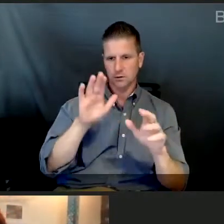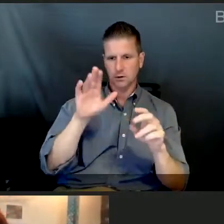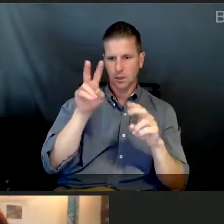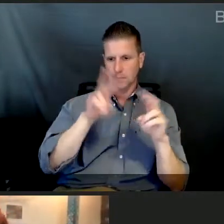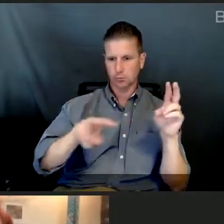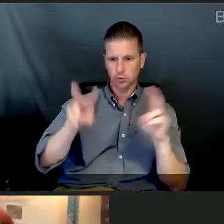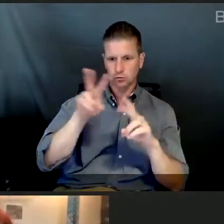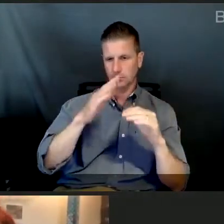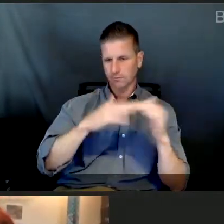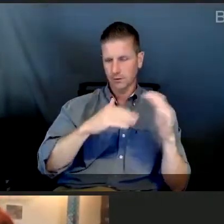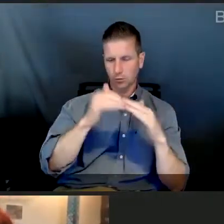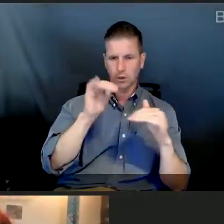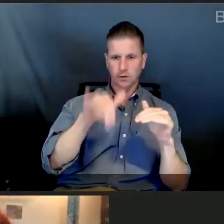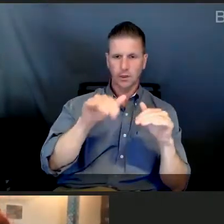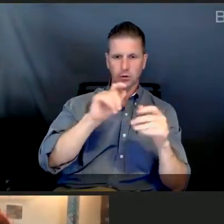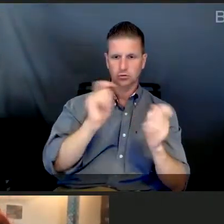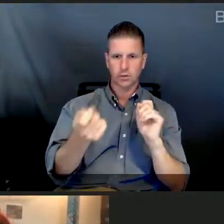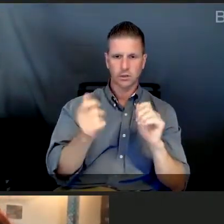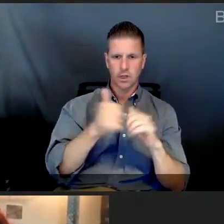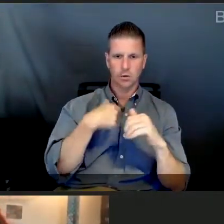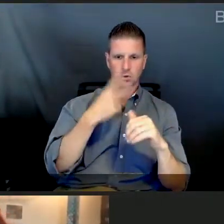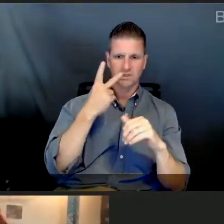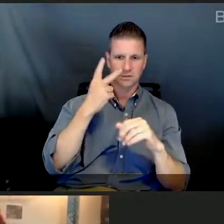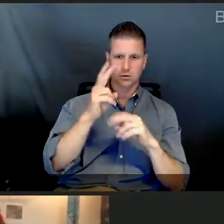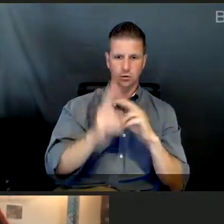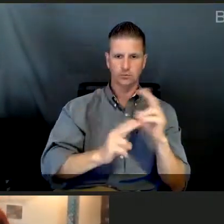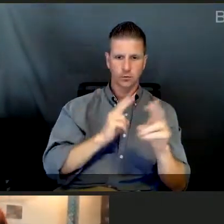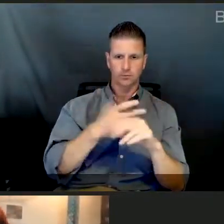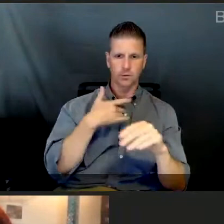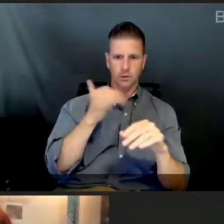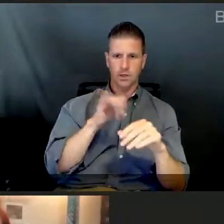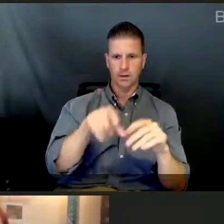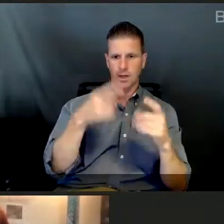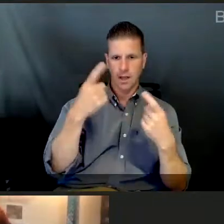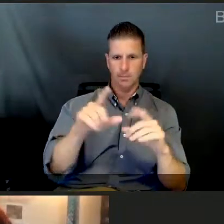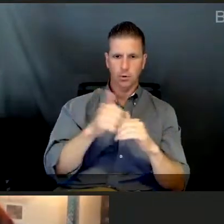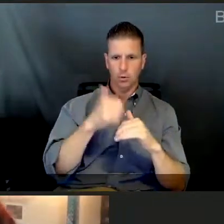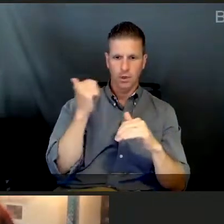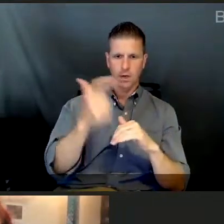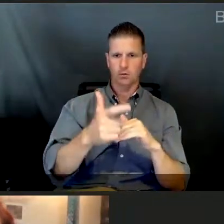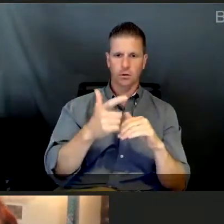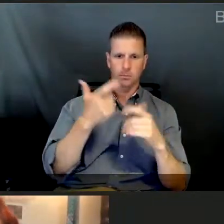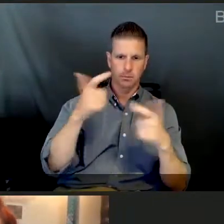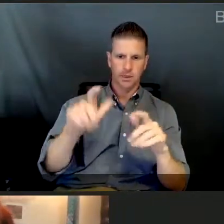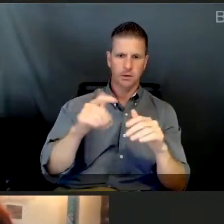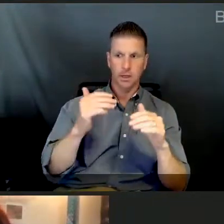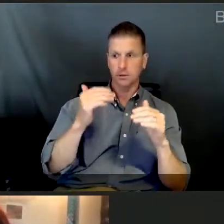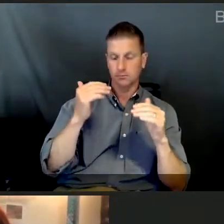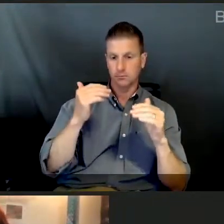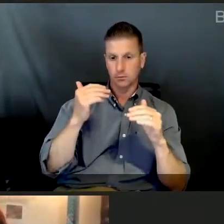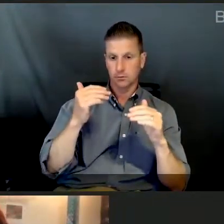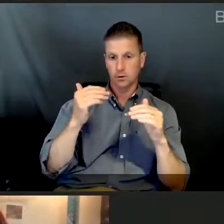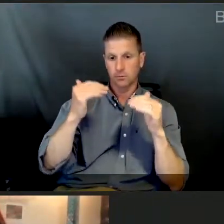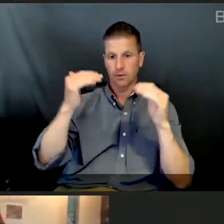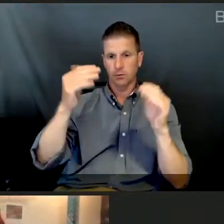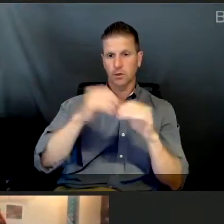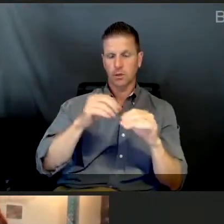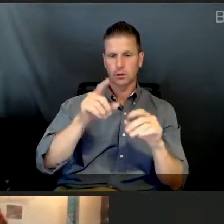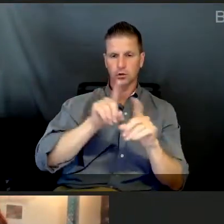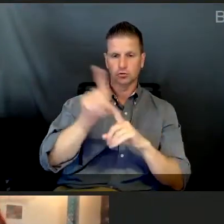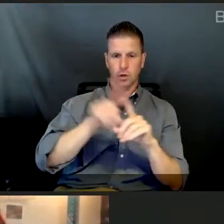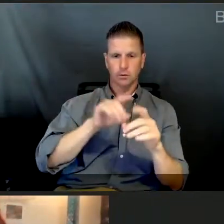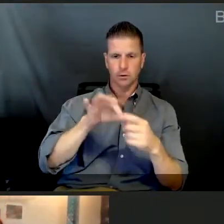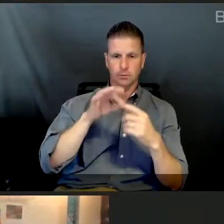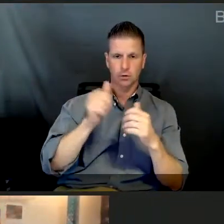of change the way that we see the universe? And I feel like this has happened with every major advancement that we've had in astronomy, especially with